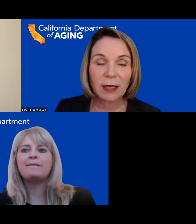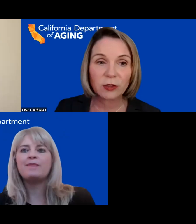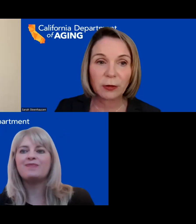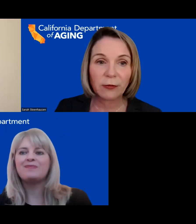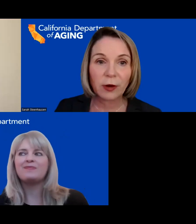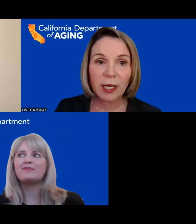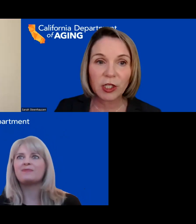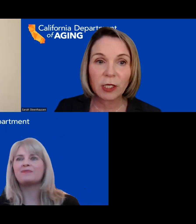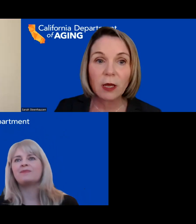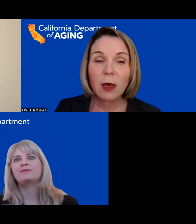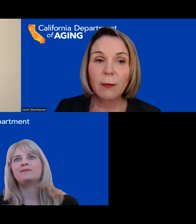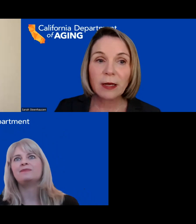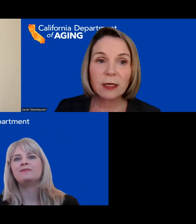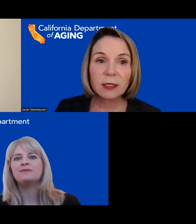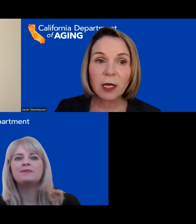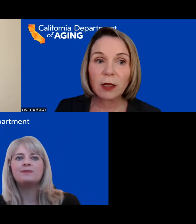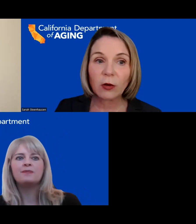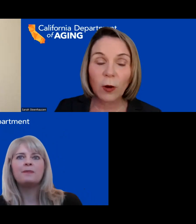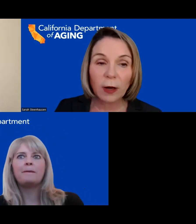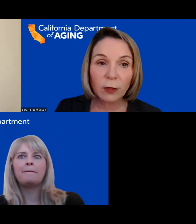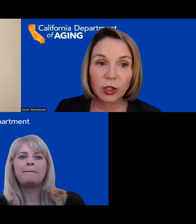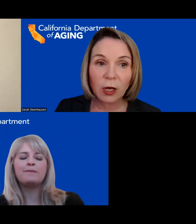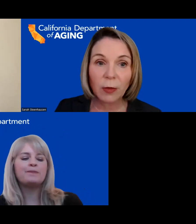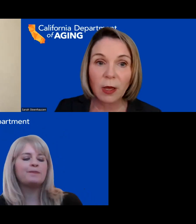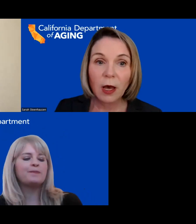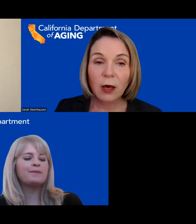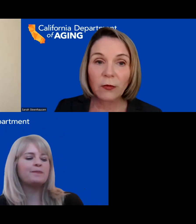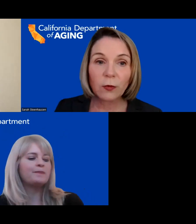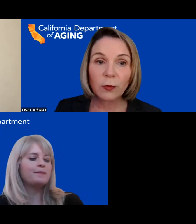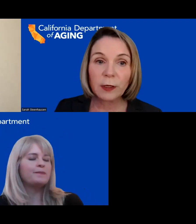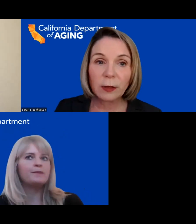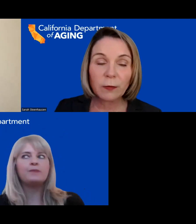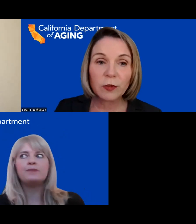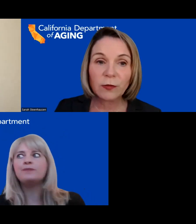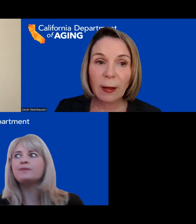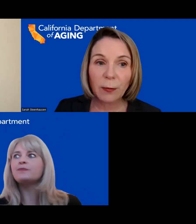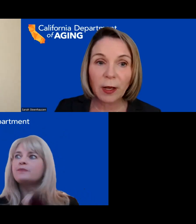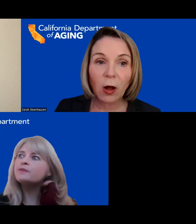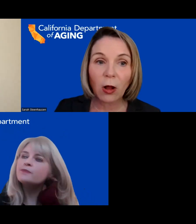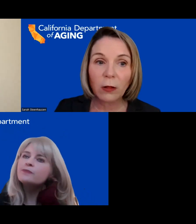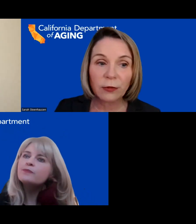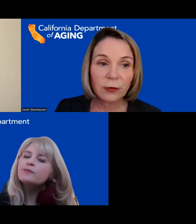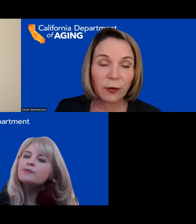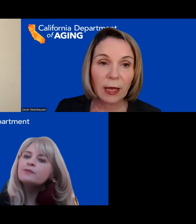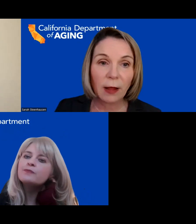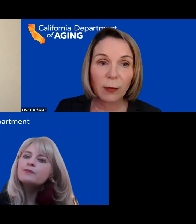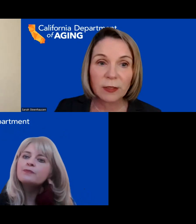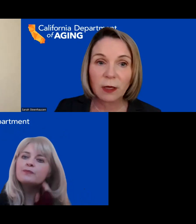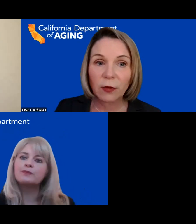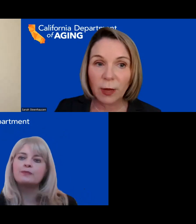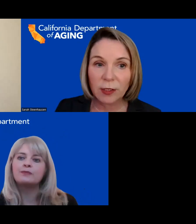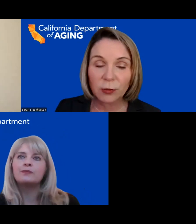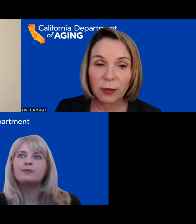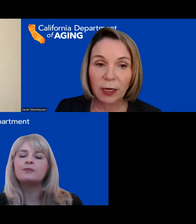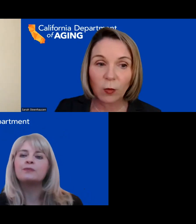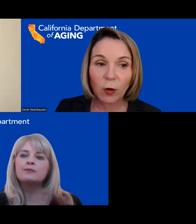of the Master Plan for Aging. Amanda has done an incredible job of really developing all of the different elements